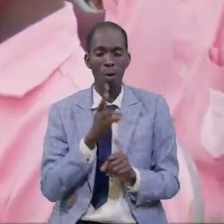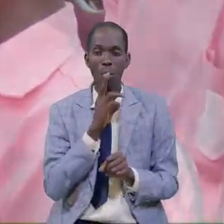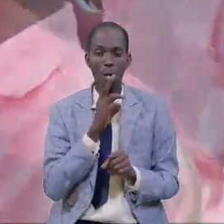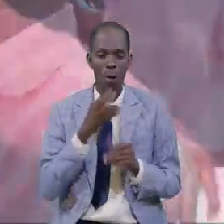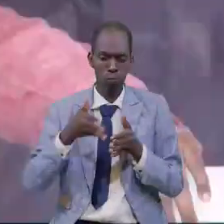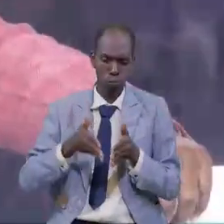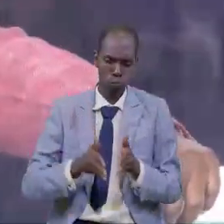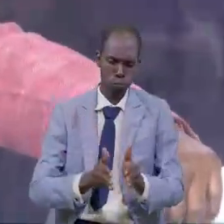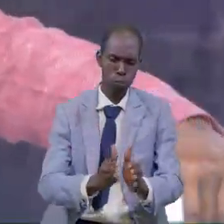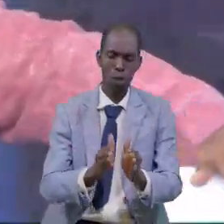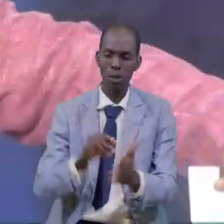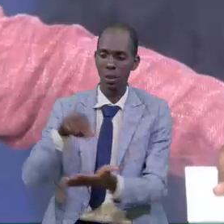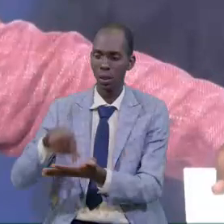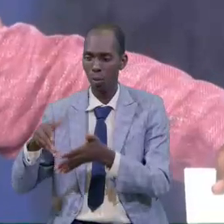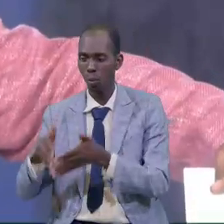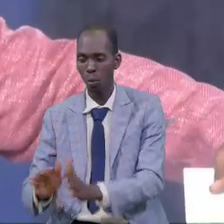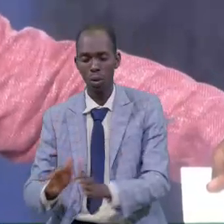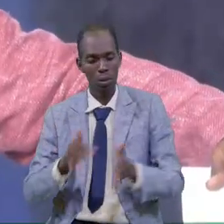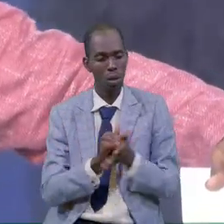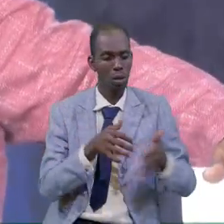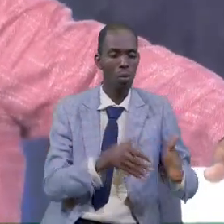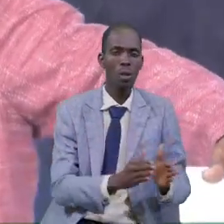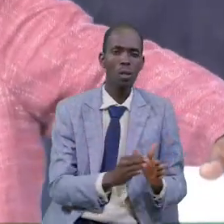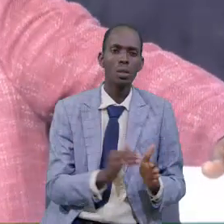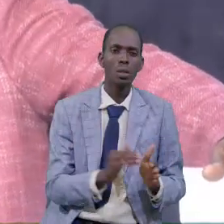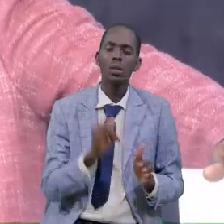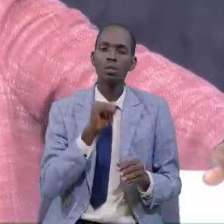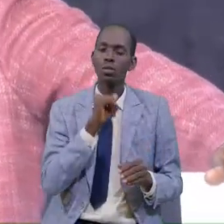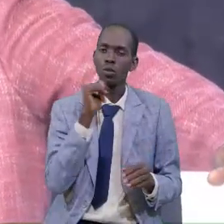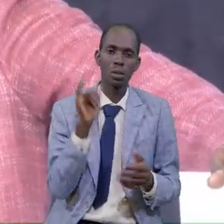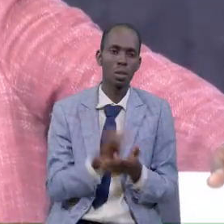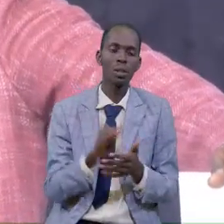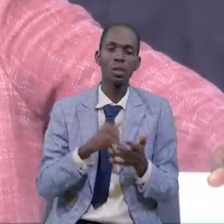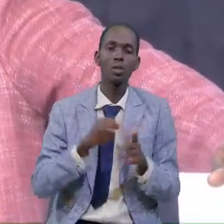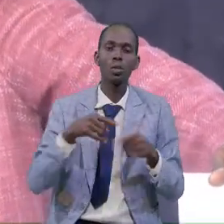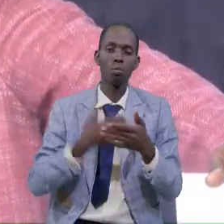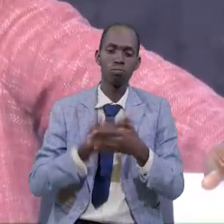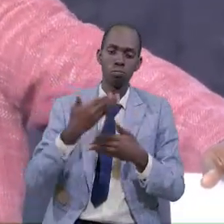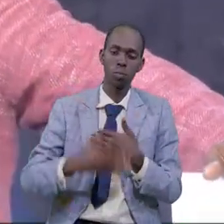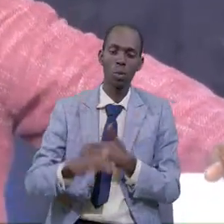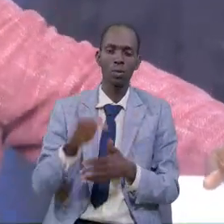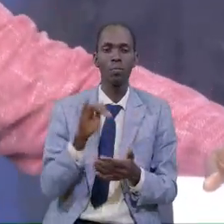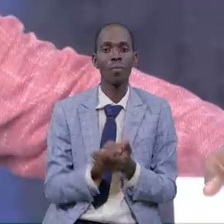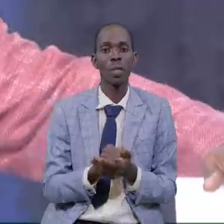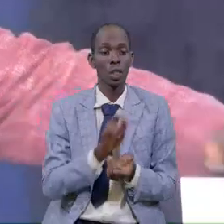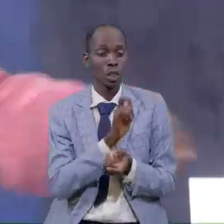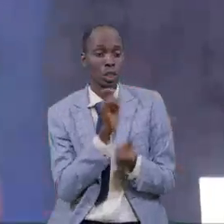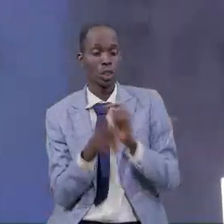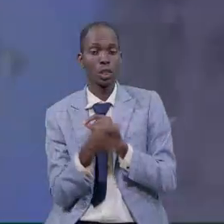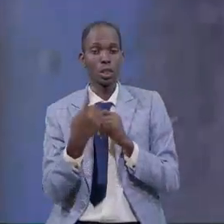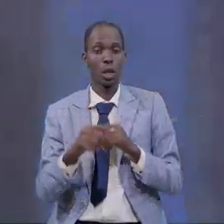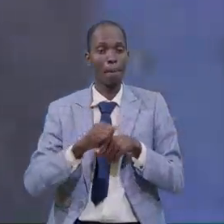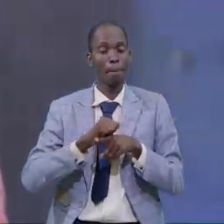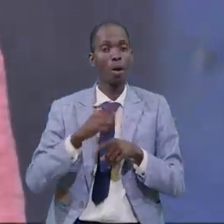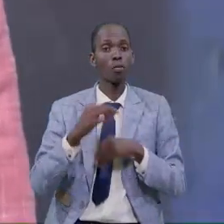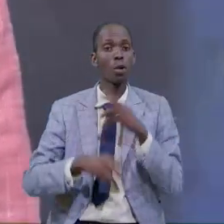way goes beyond that. Changing the system goes beyond that.